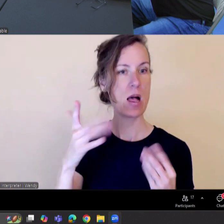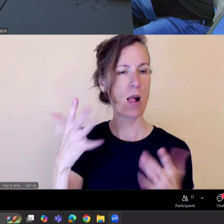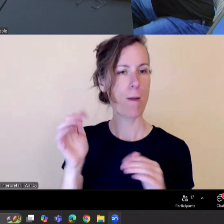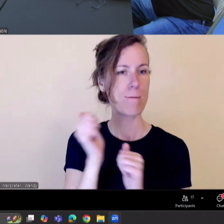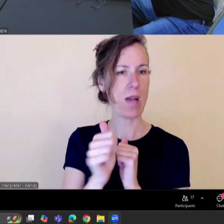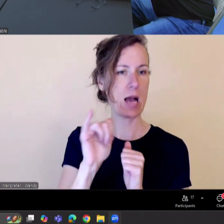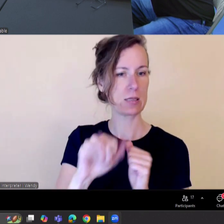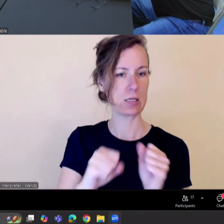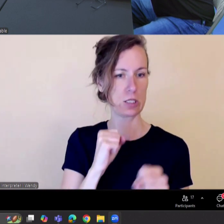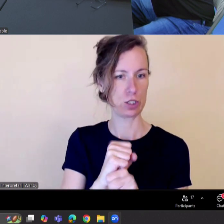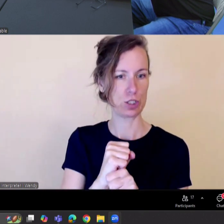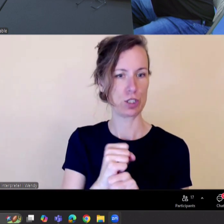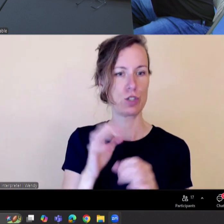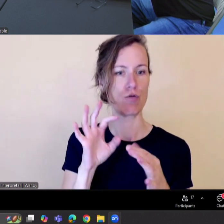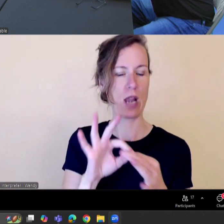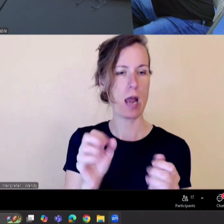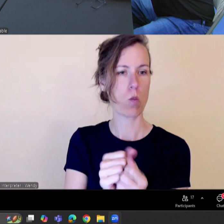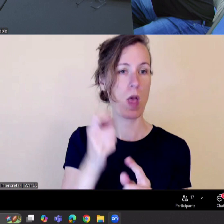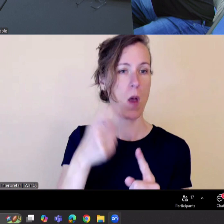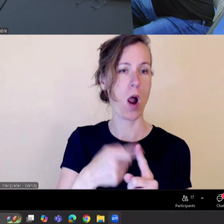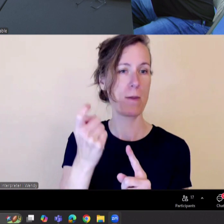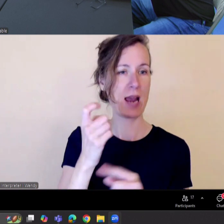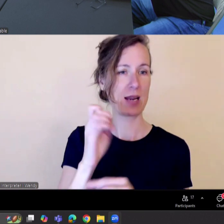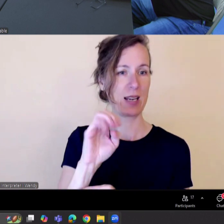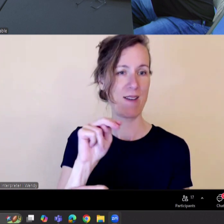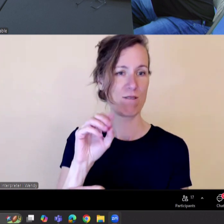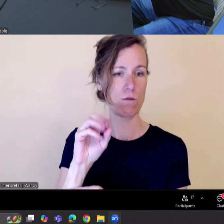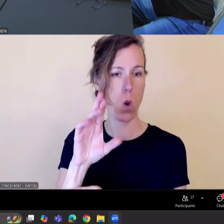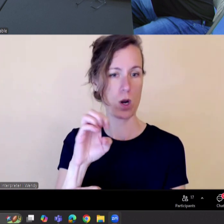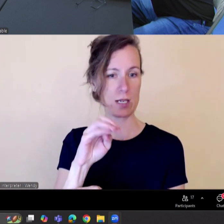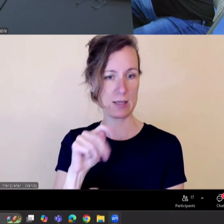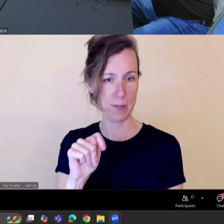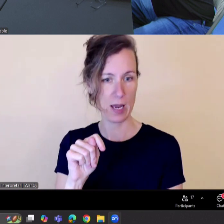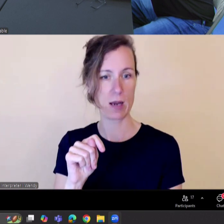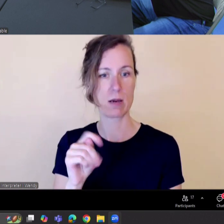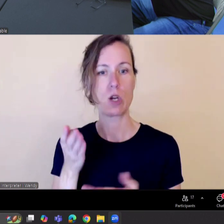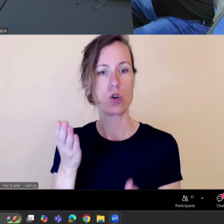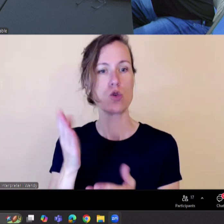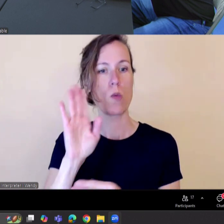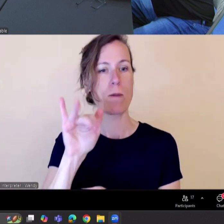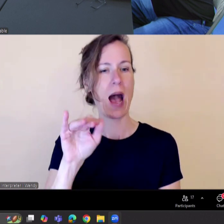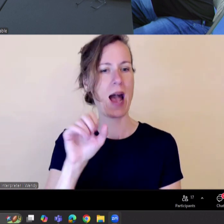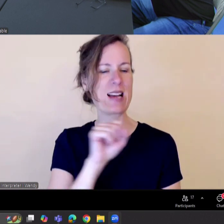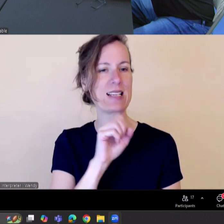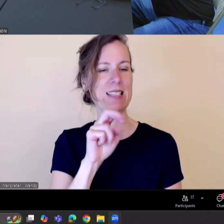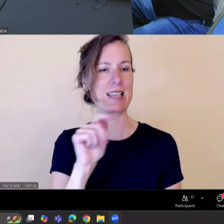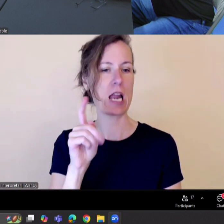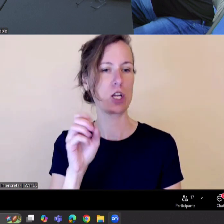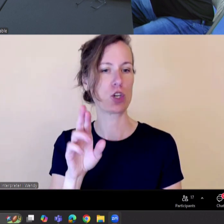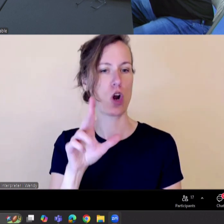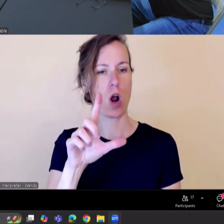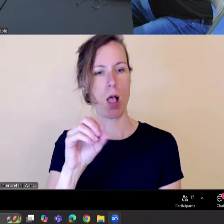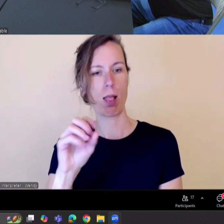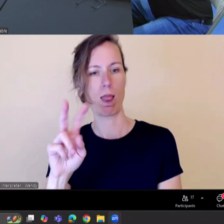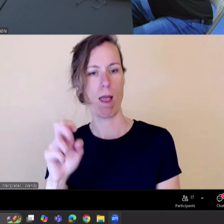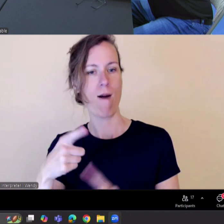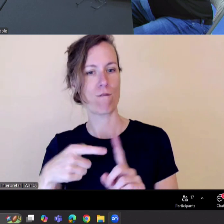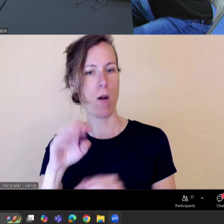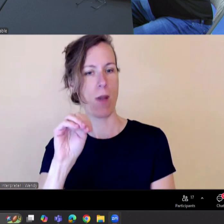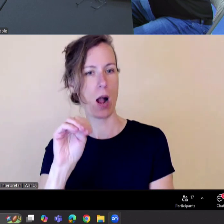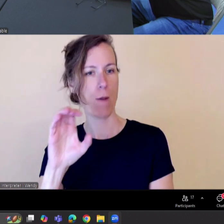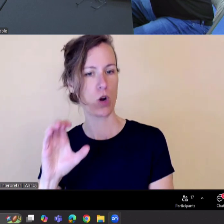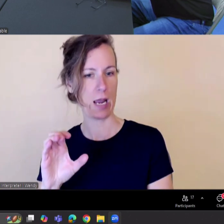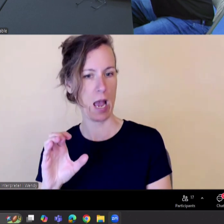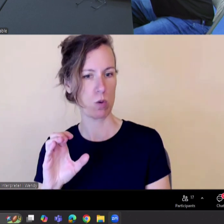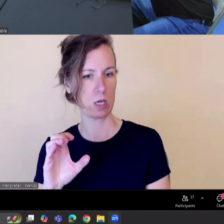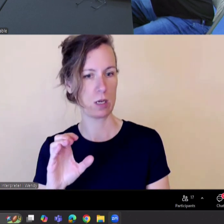Love from Montgomery County, dealing with the retention of that data. And as Mr. Roy has already indicated, unless it's a violation,